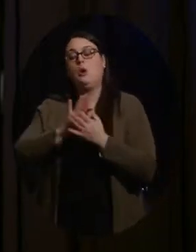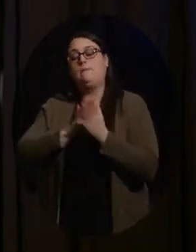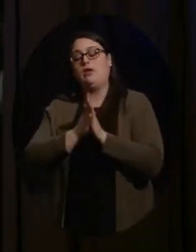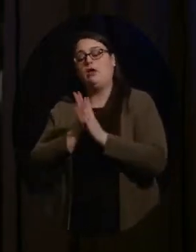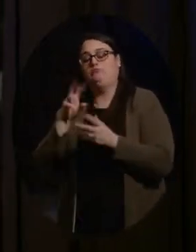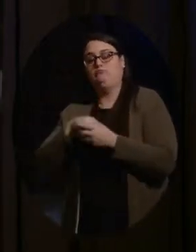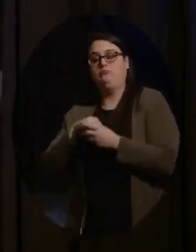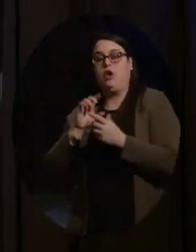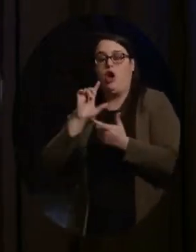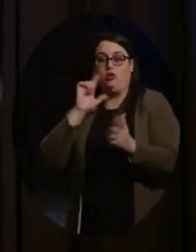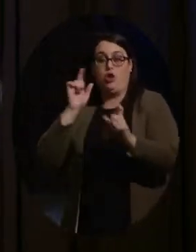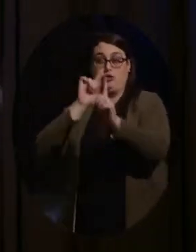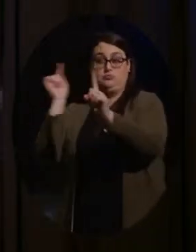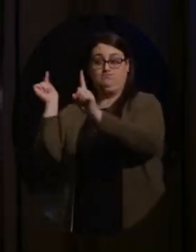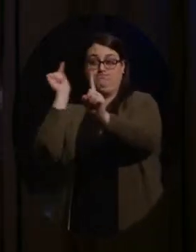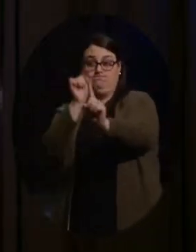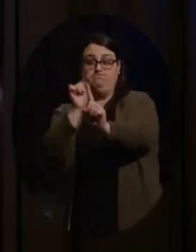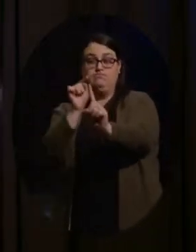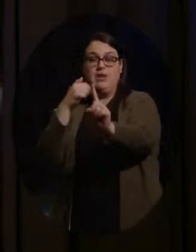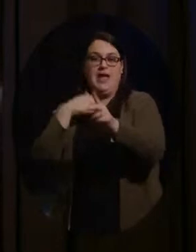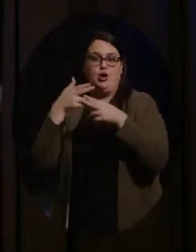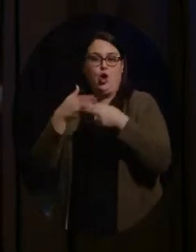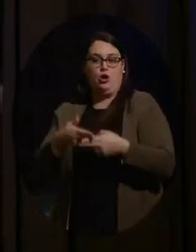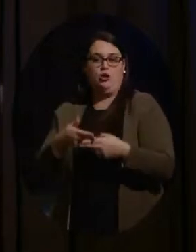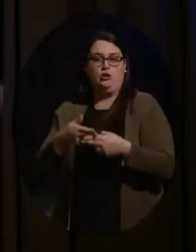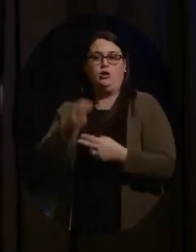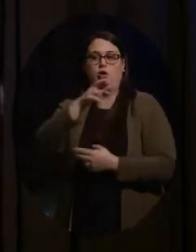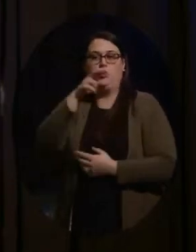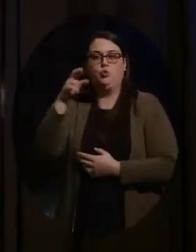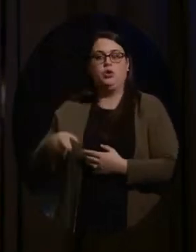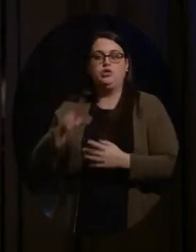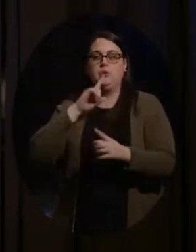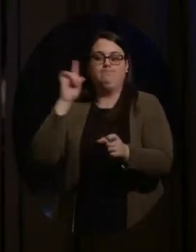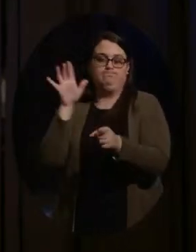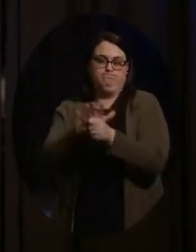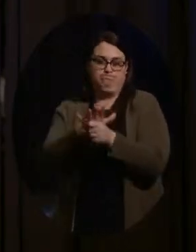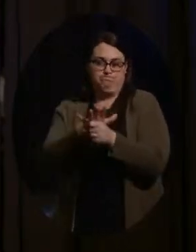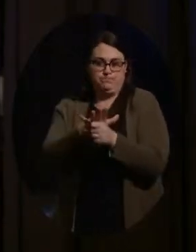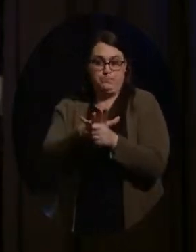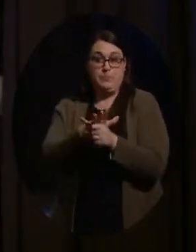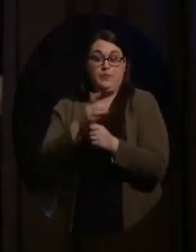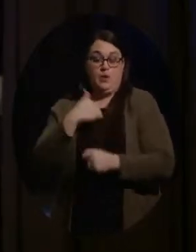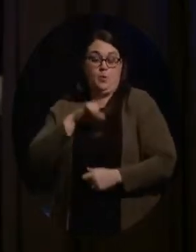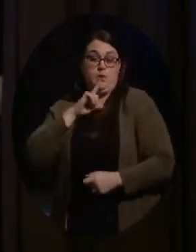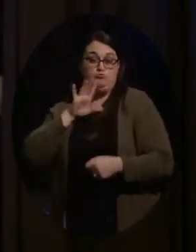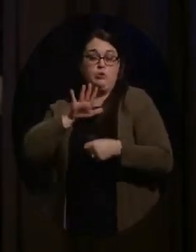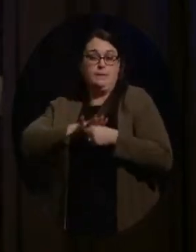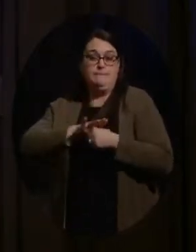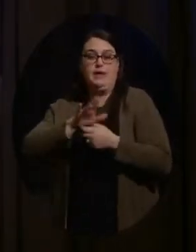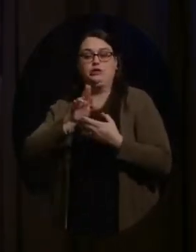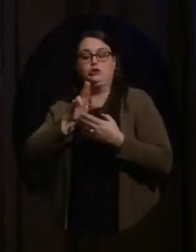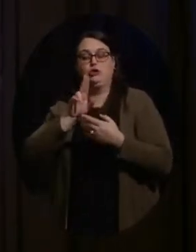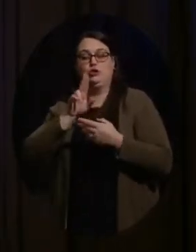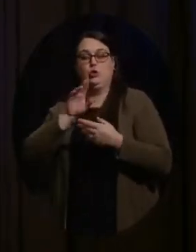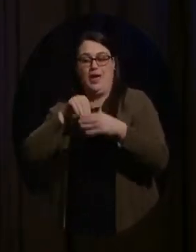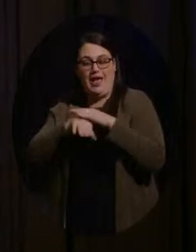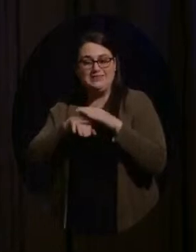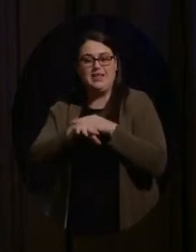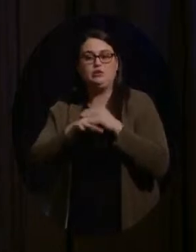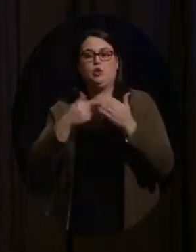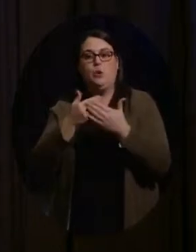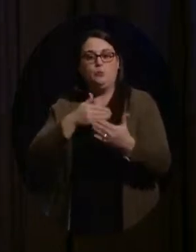of our larger vision that I'm calling the Richmond Commitment. We are committed to universal access to